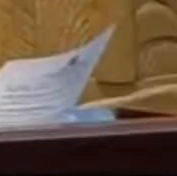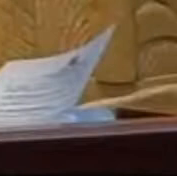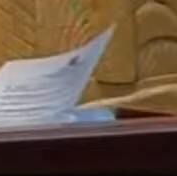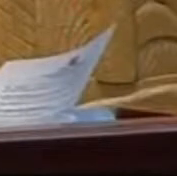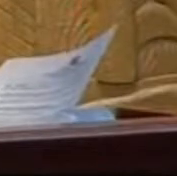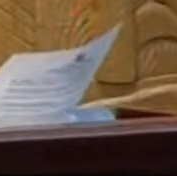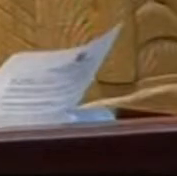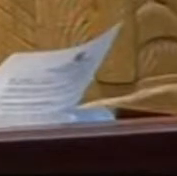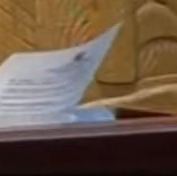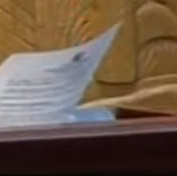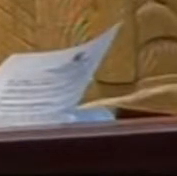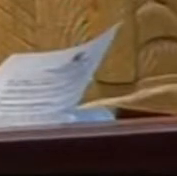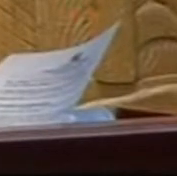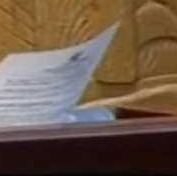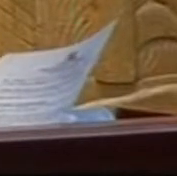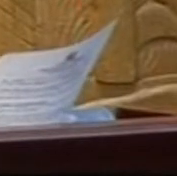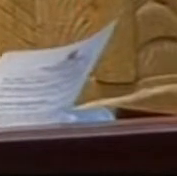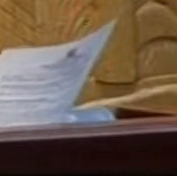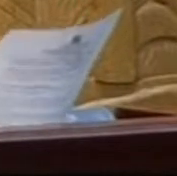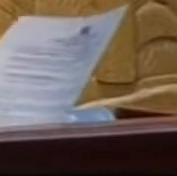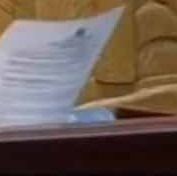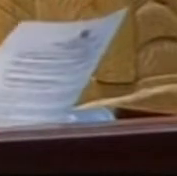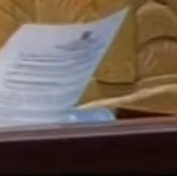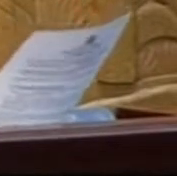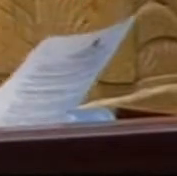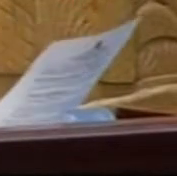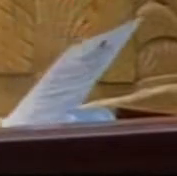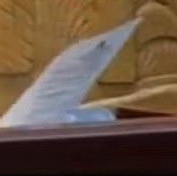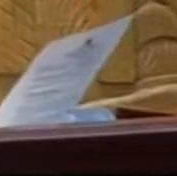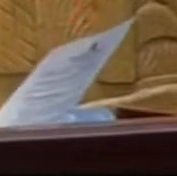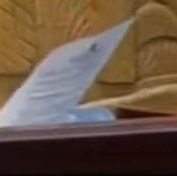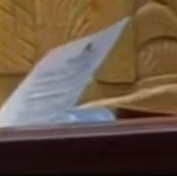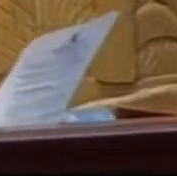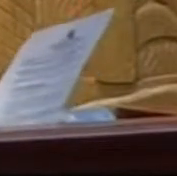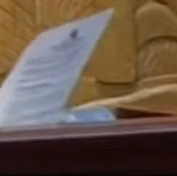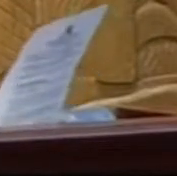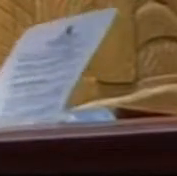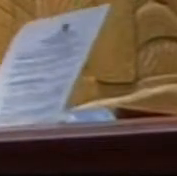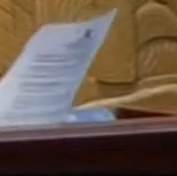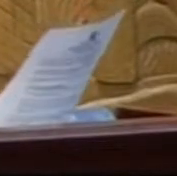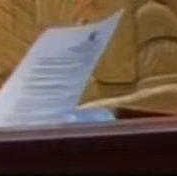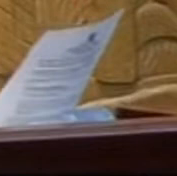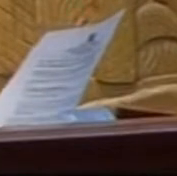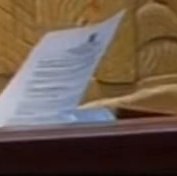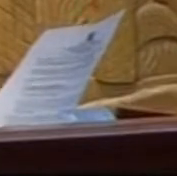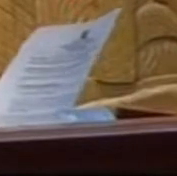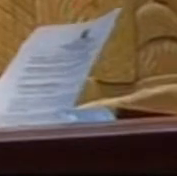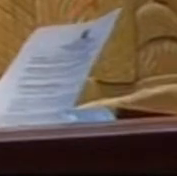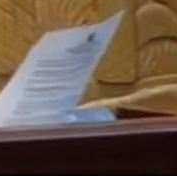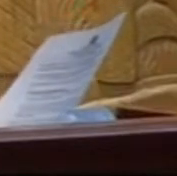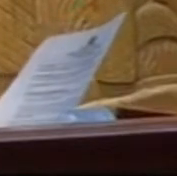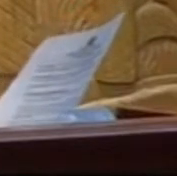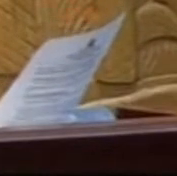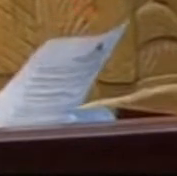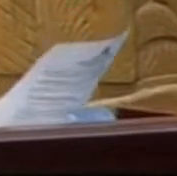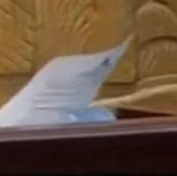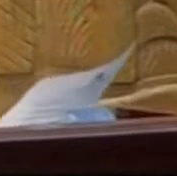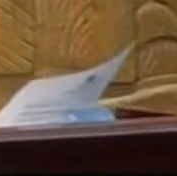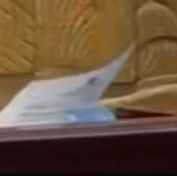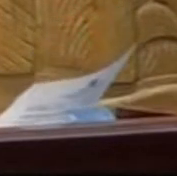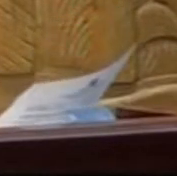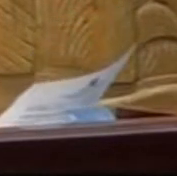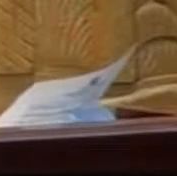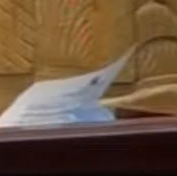to be the answer to be brought to the chamber. Very well. Chair, Education, how long do you think you're going to do that? The Honorable Florence Mutua?